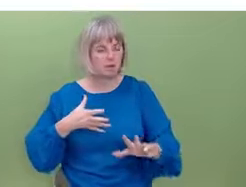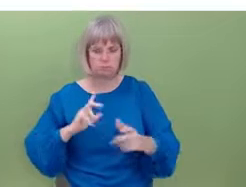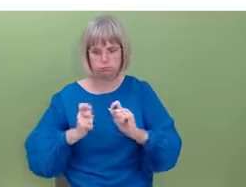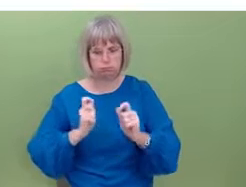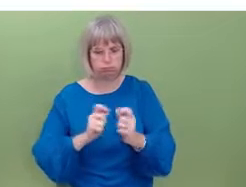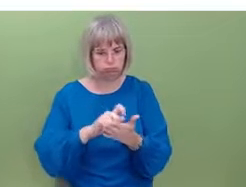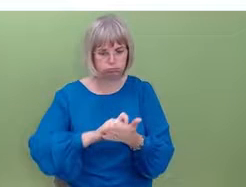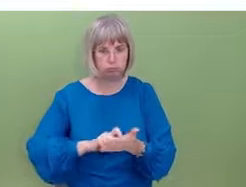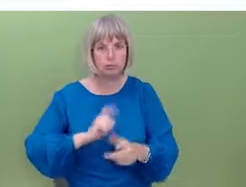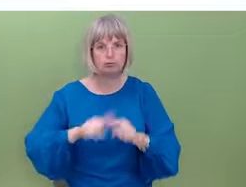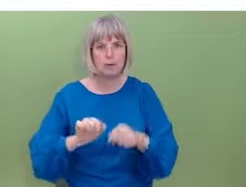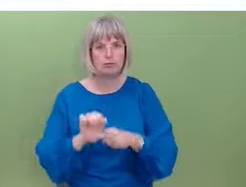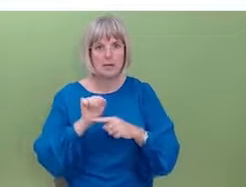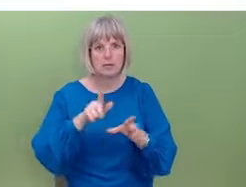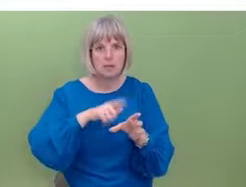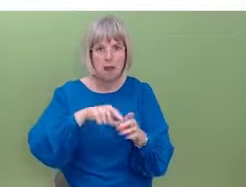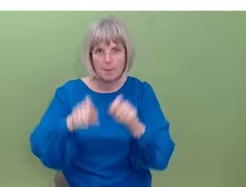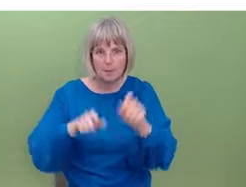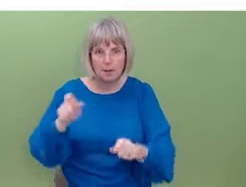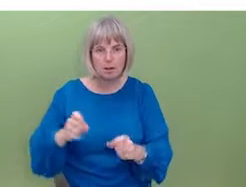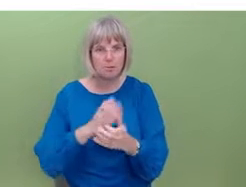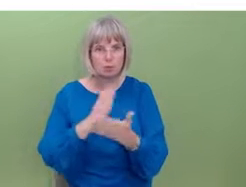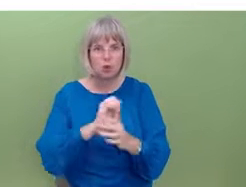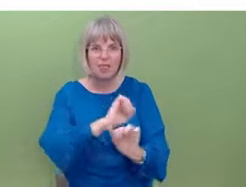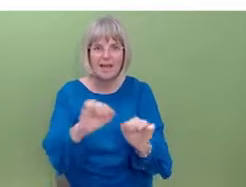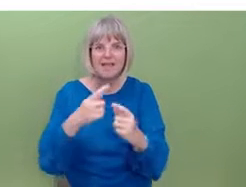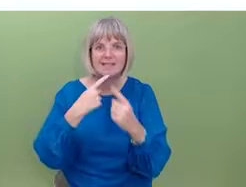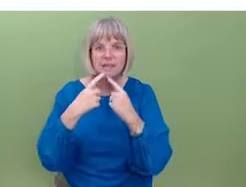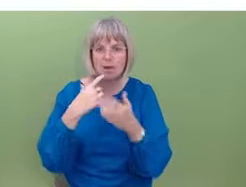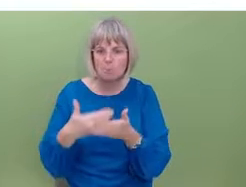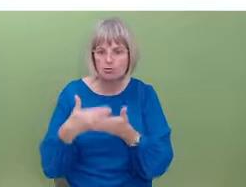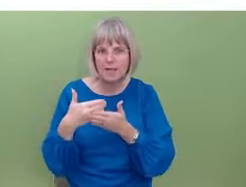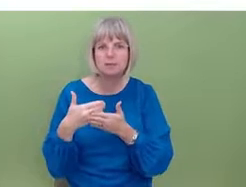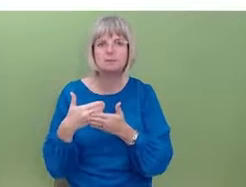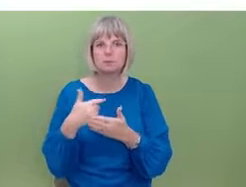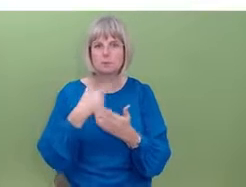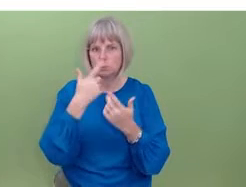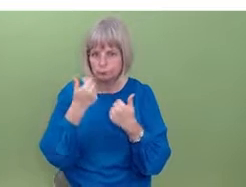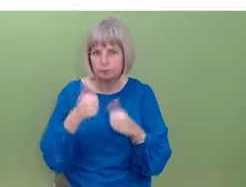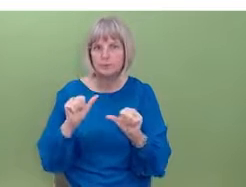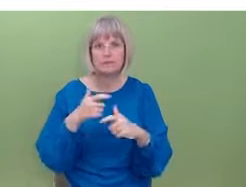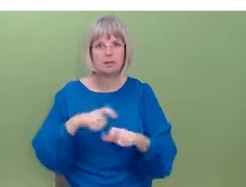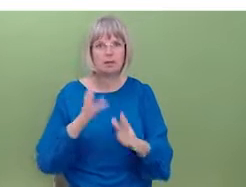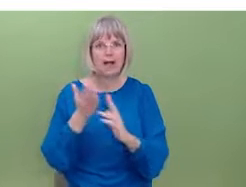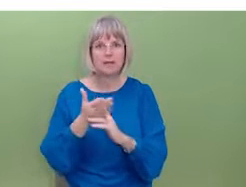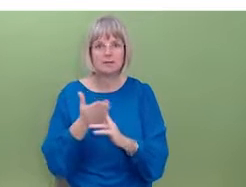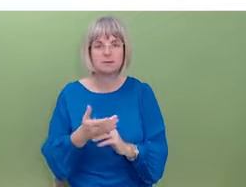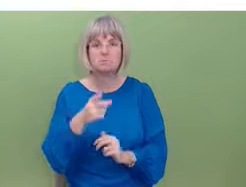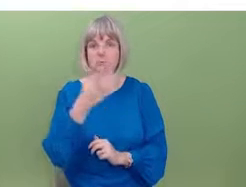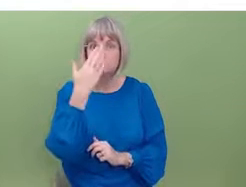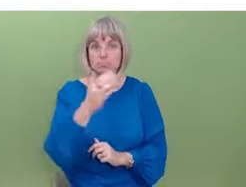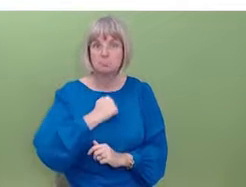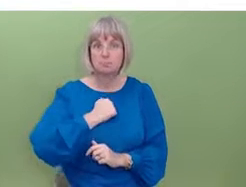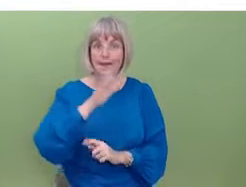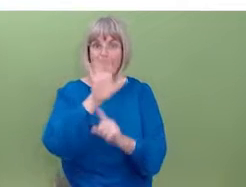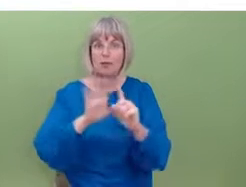make sure their data was protected, and make sure that we could still access these folk. For those of you who don't know our area in the northeast of England here,